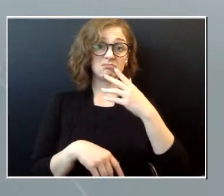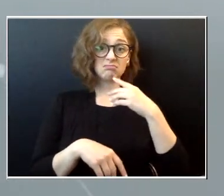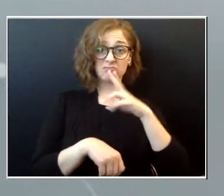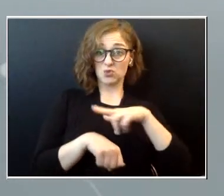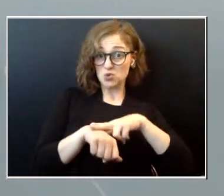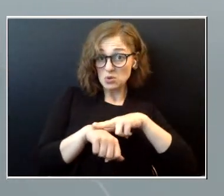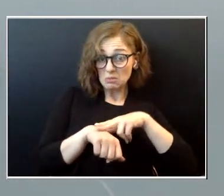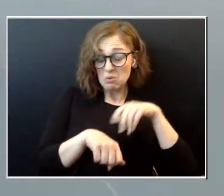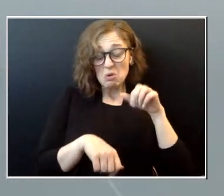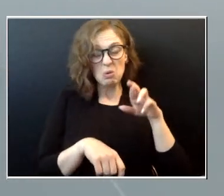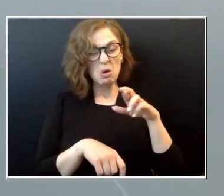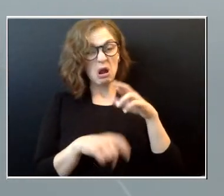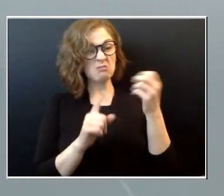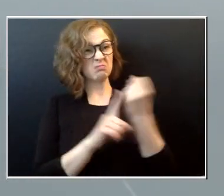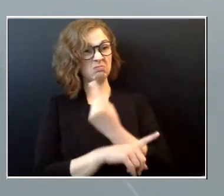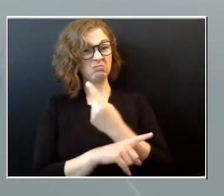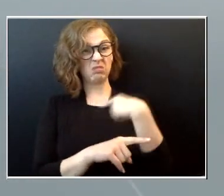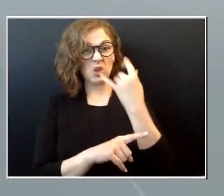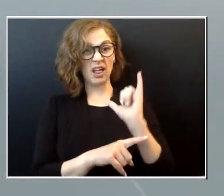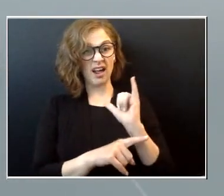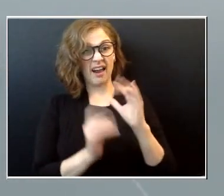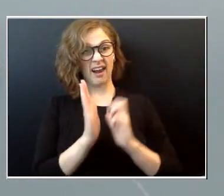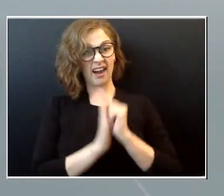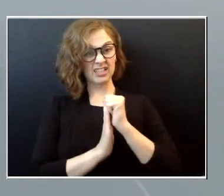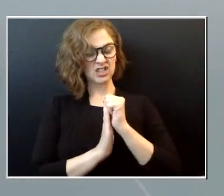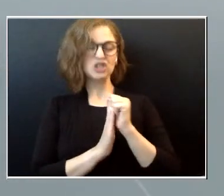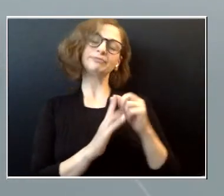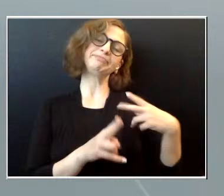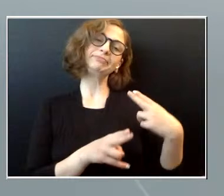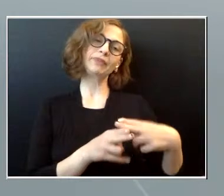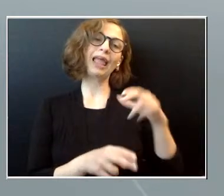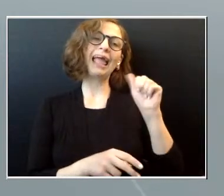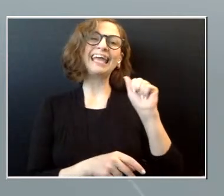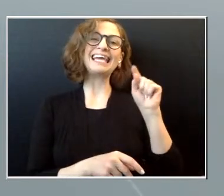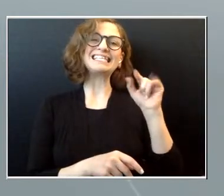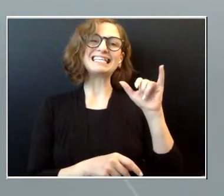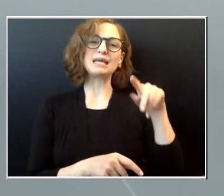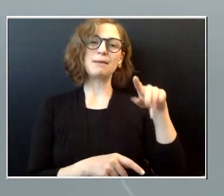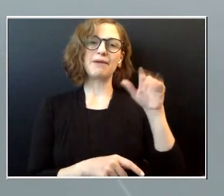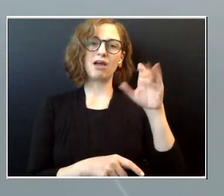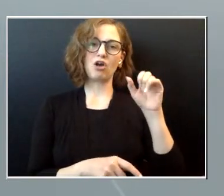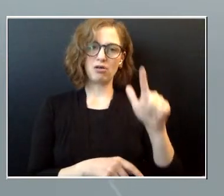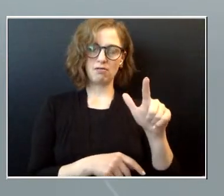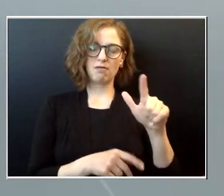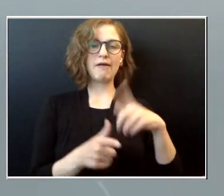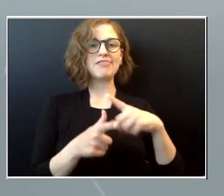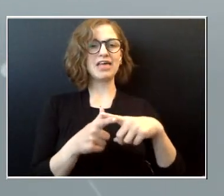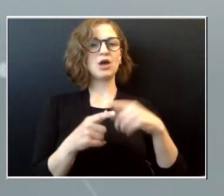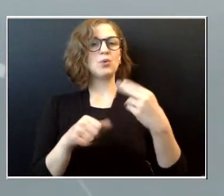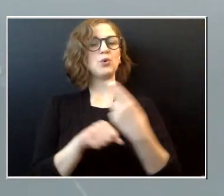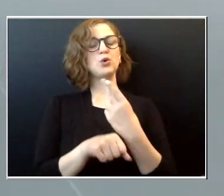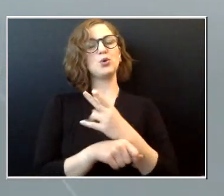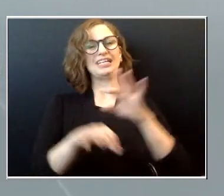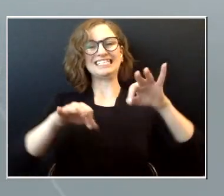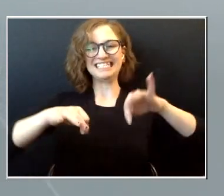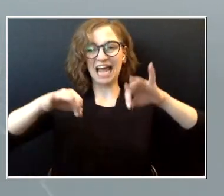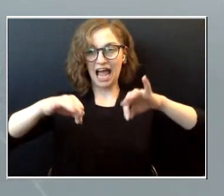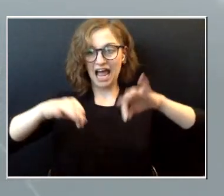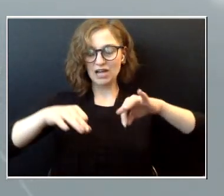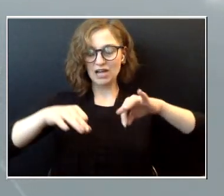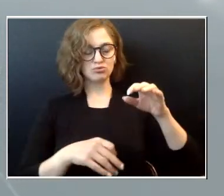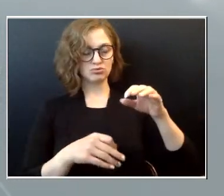abnormal or more like cancer? We call that atypical. And then we stain them with certain stains to look at